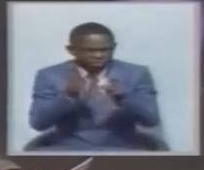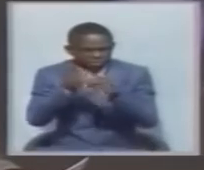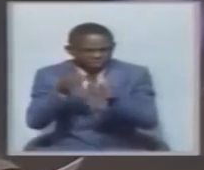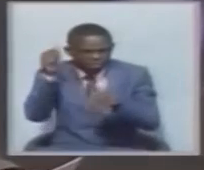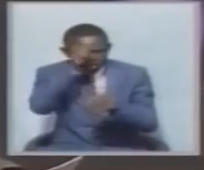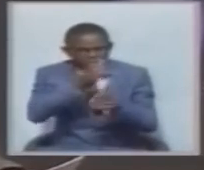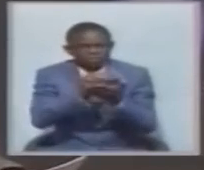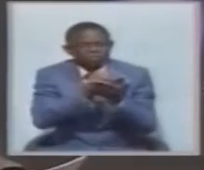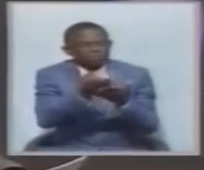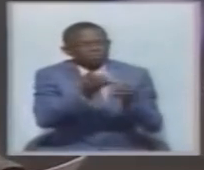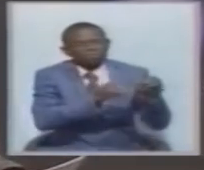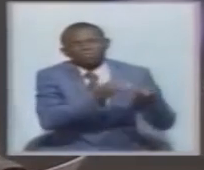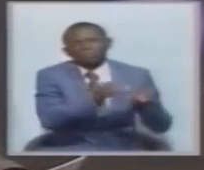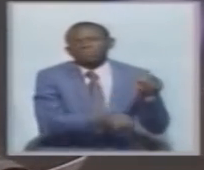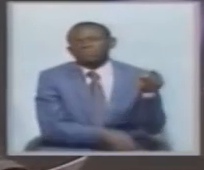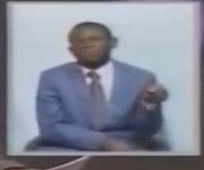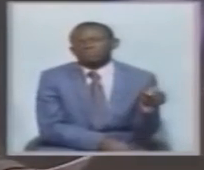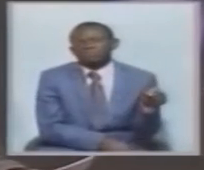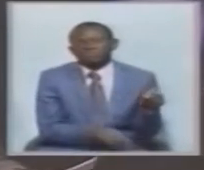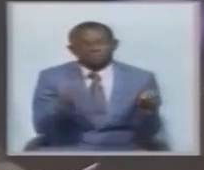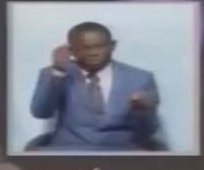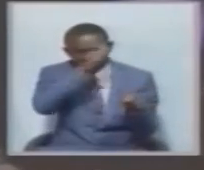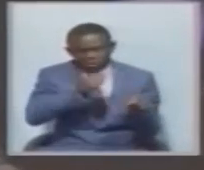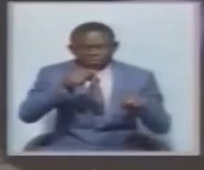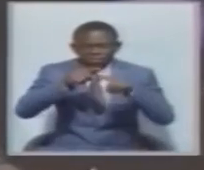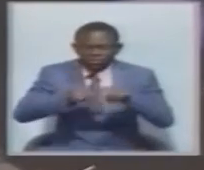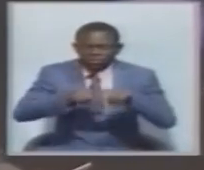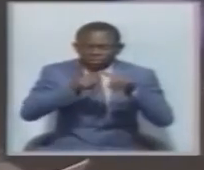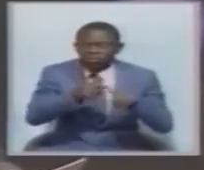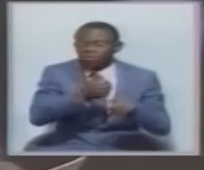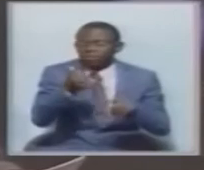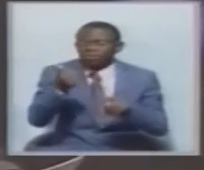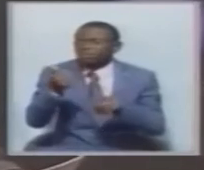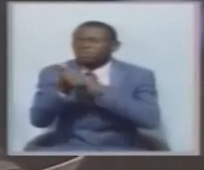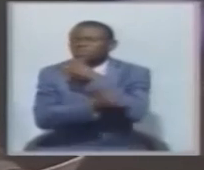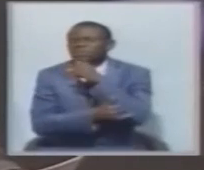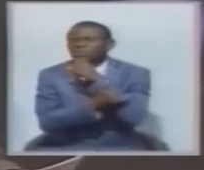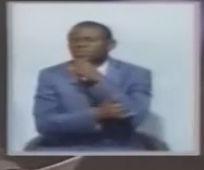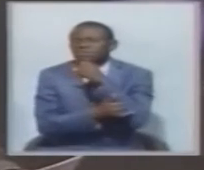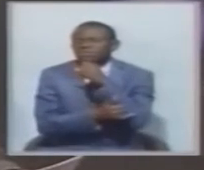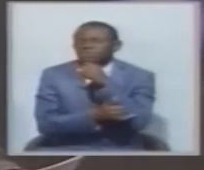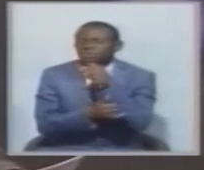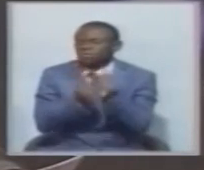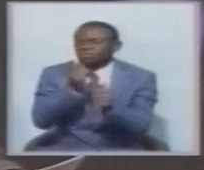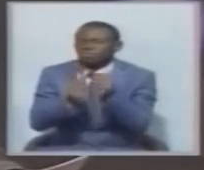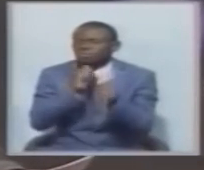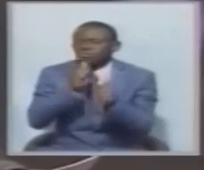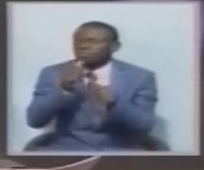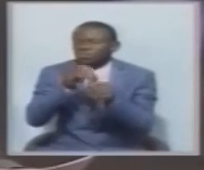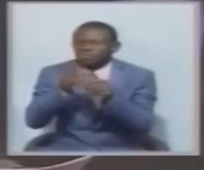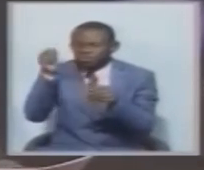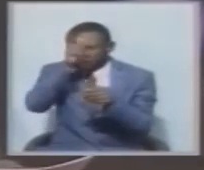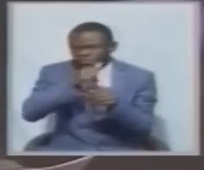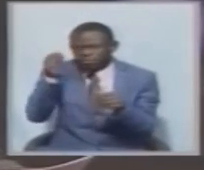We've tended to depend on countries and regional banks that are not really in Africa to put money in the